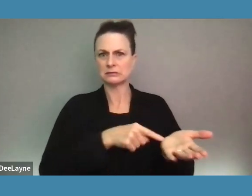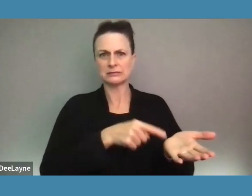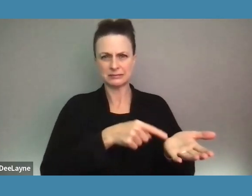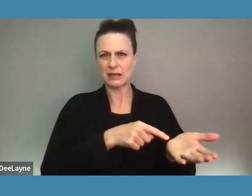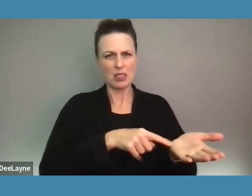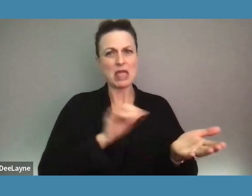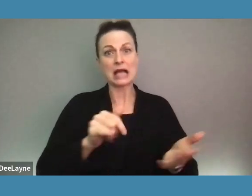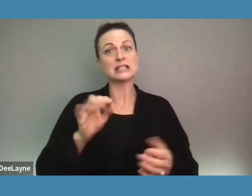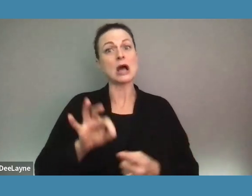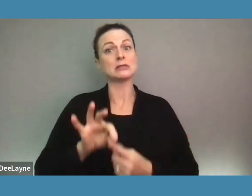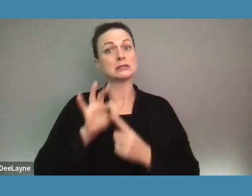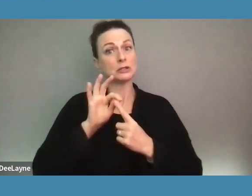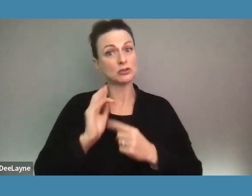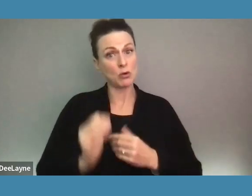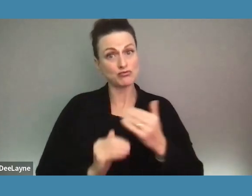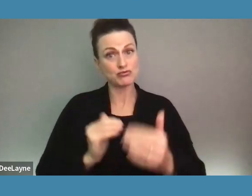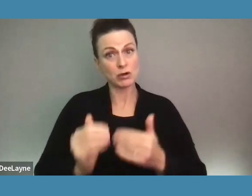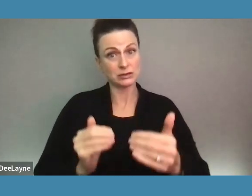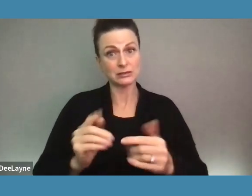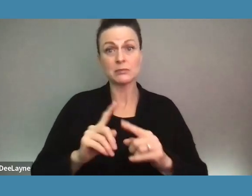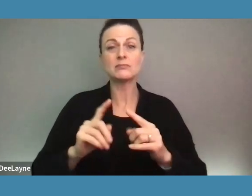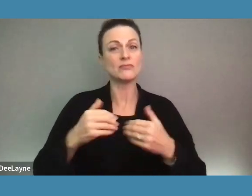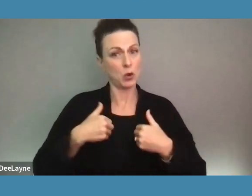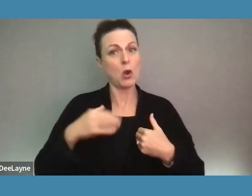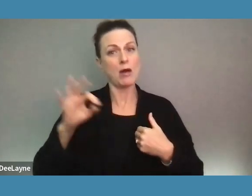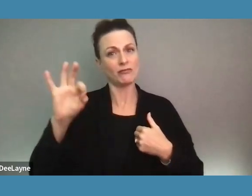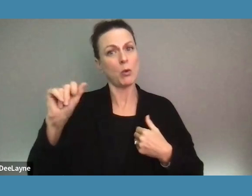particular process that Florida has.